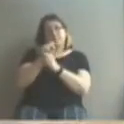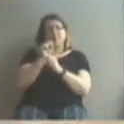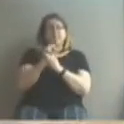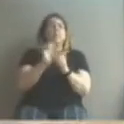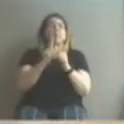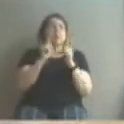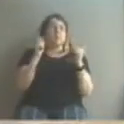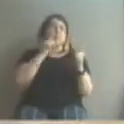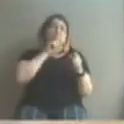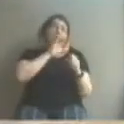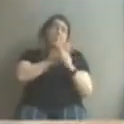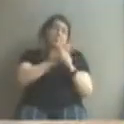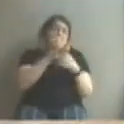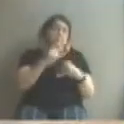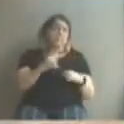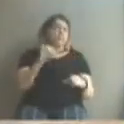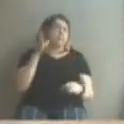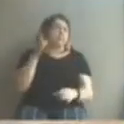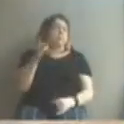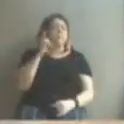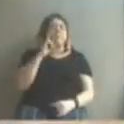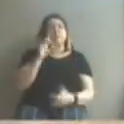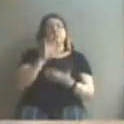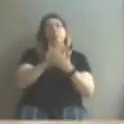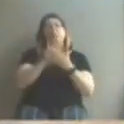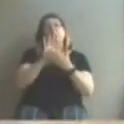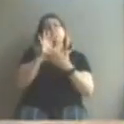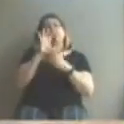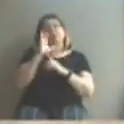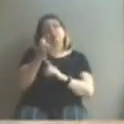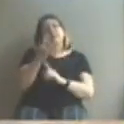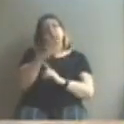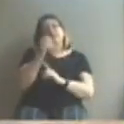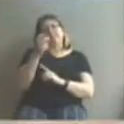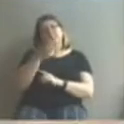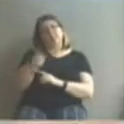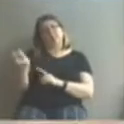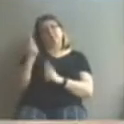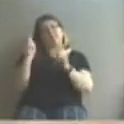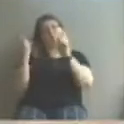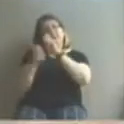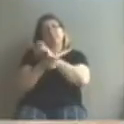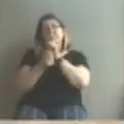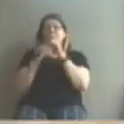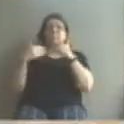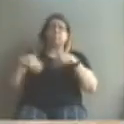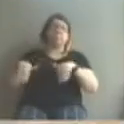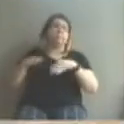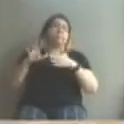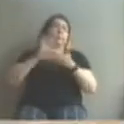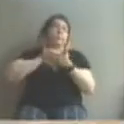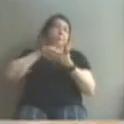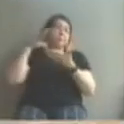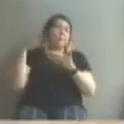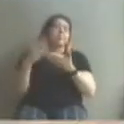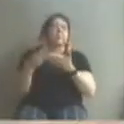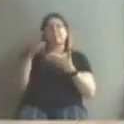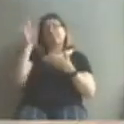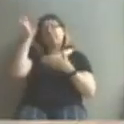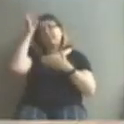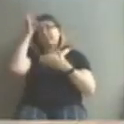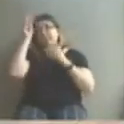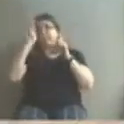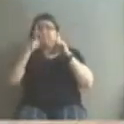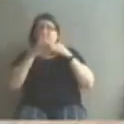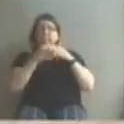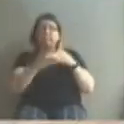to that also and still is in the School Climate and Transformation Grant, which is large sum of money and driven by federal folks around